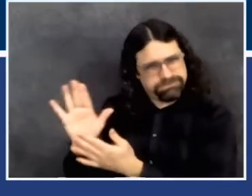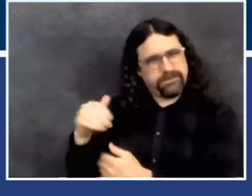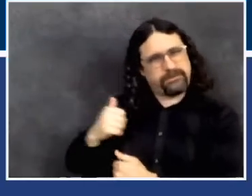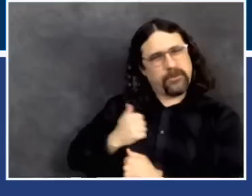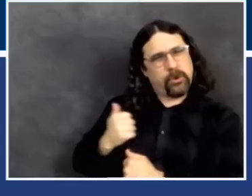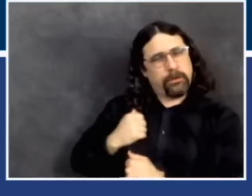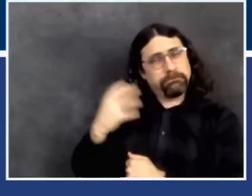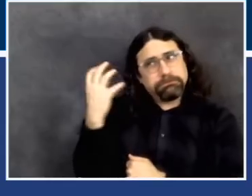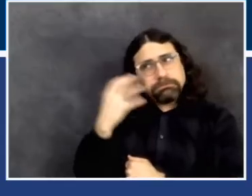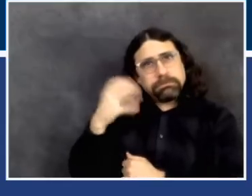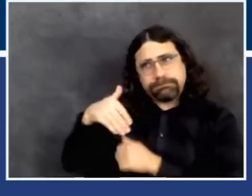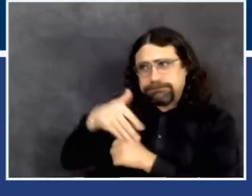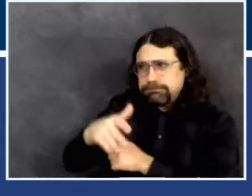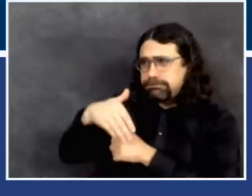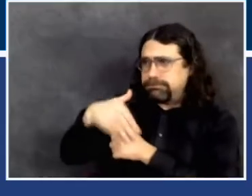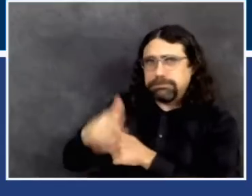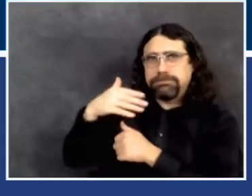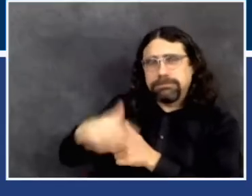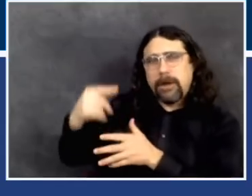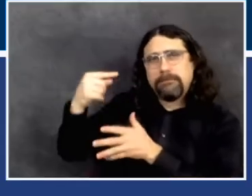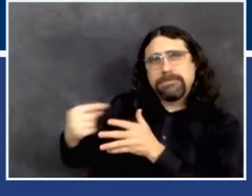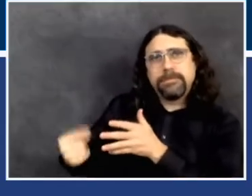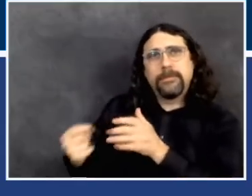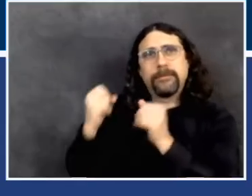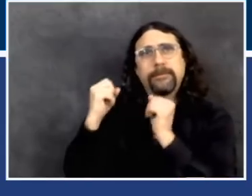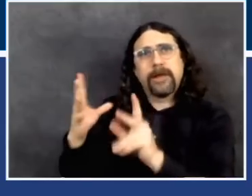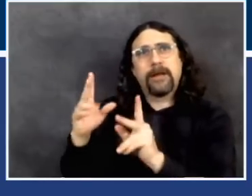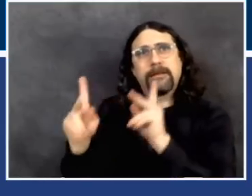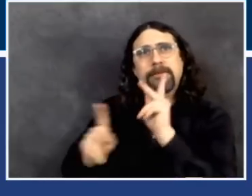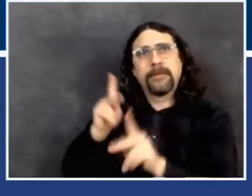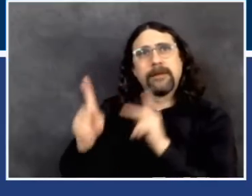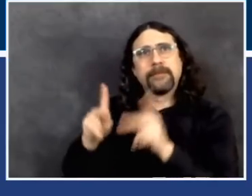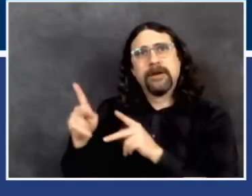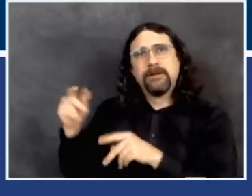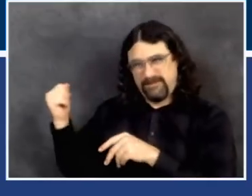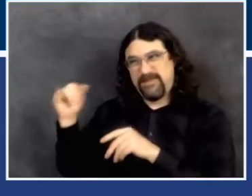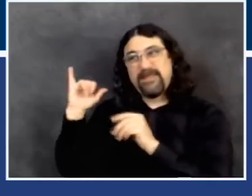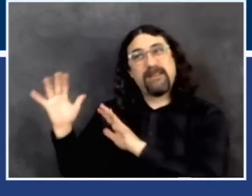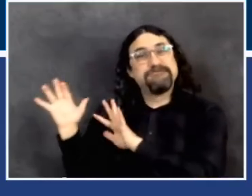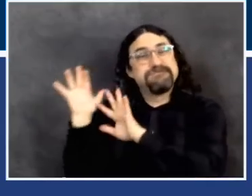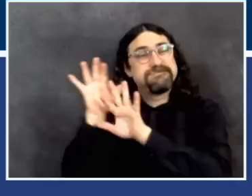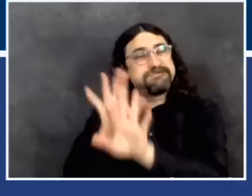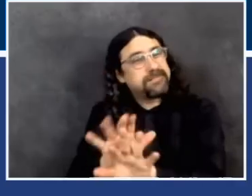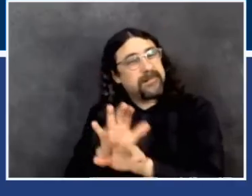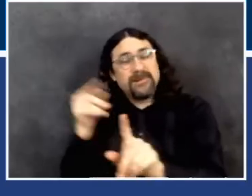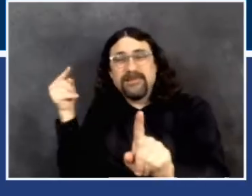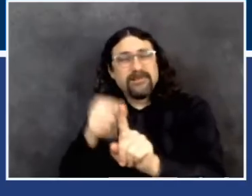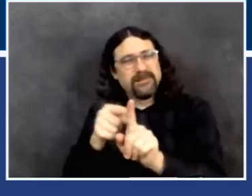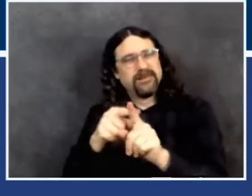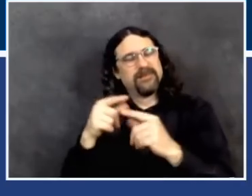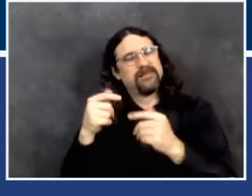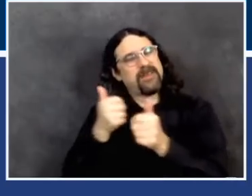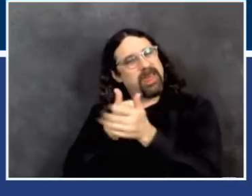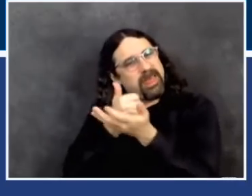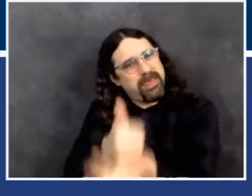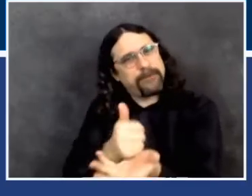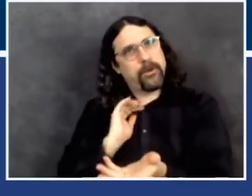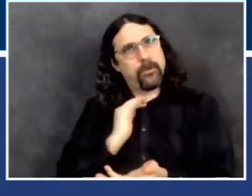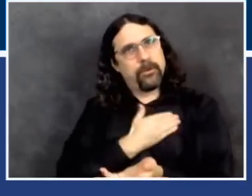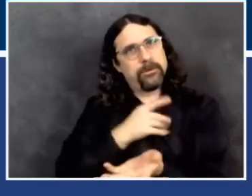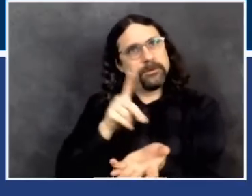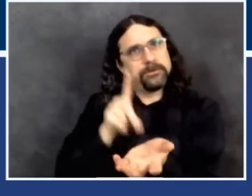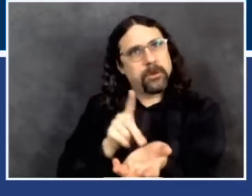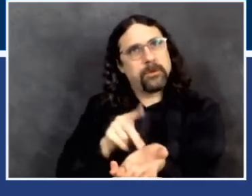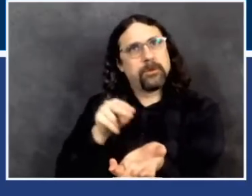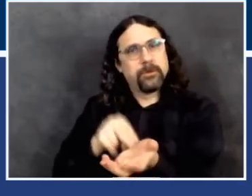need. I want to just read this honor roll to you. Elmhurst Hospital, obviously the hardest hit of all. I